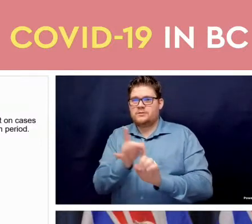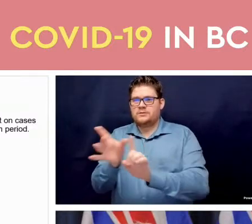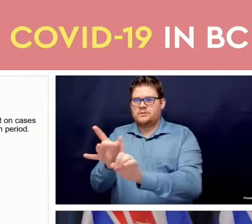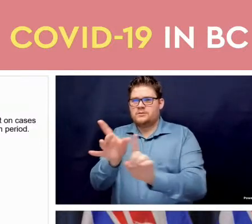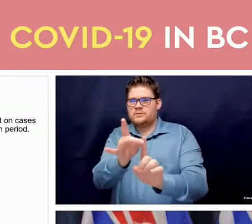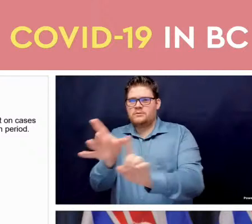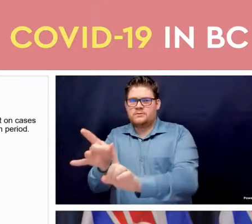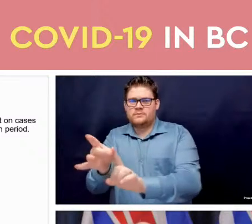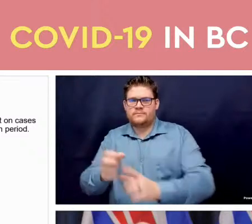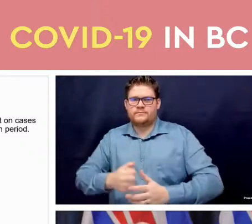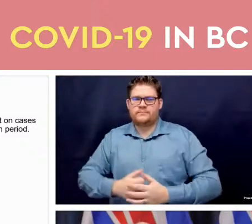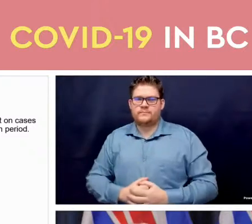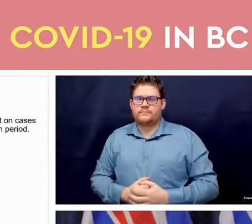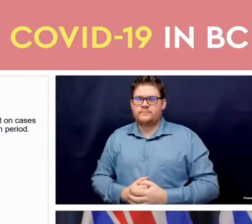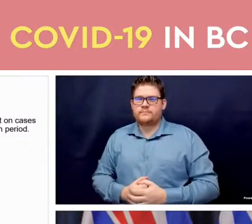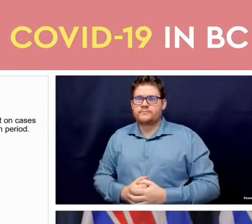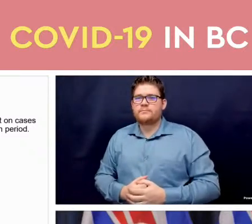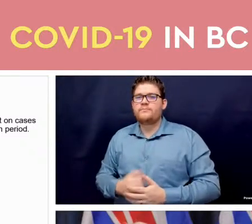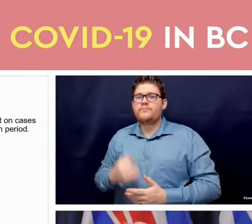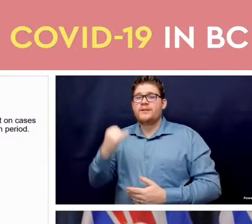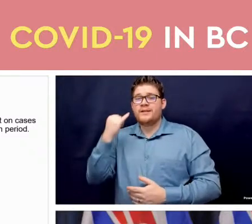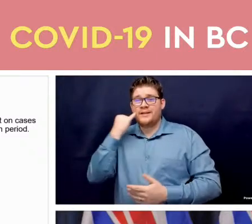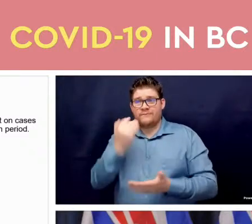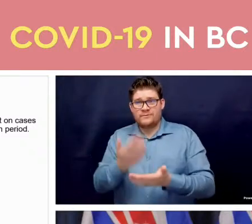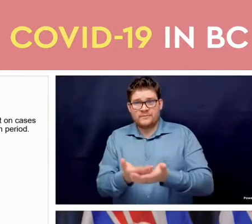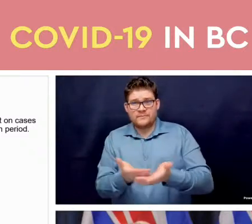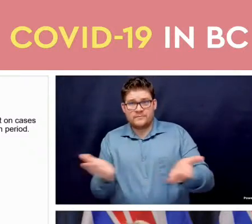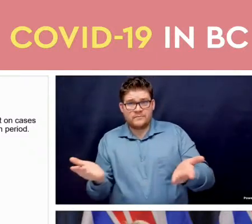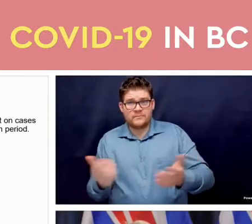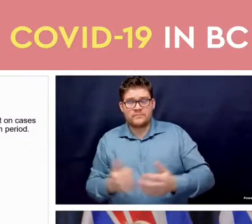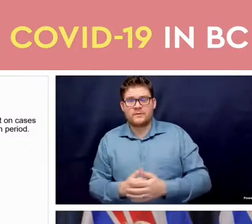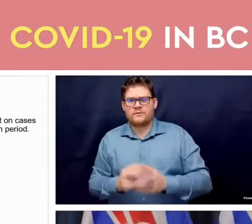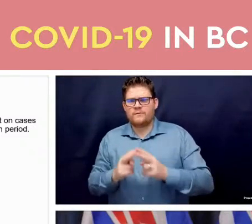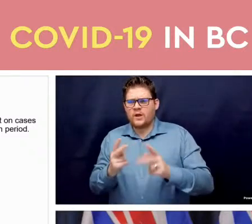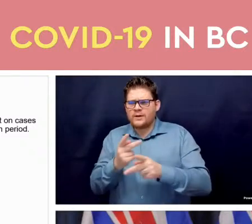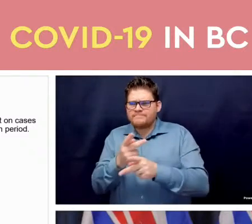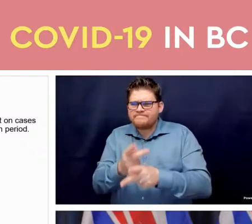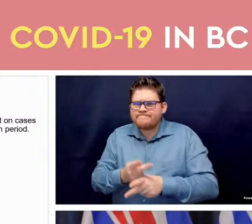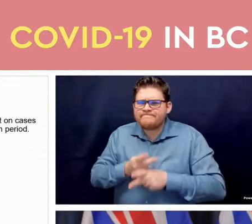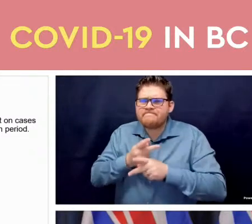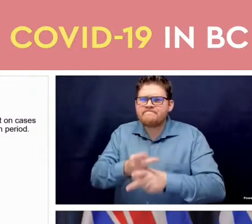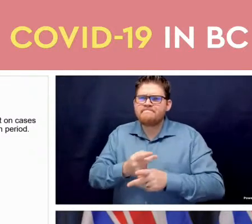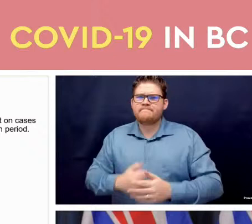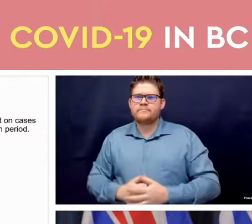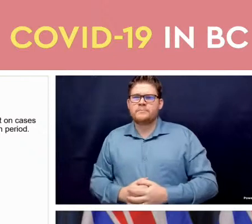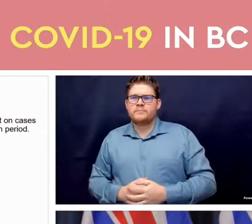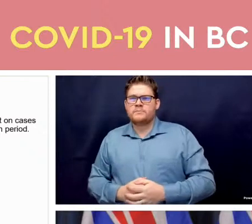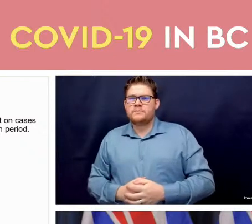knew all of the information about severity and who was most affected,